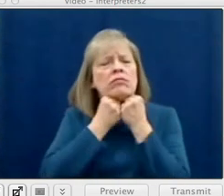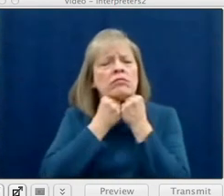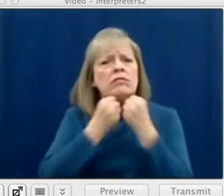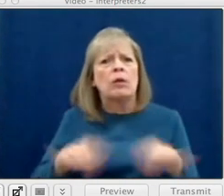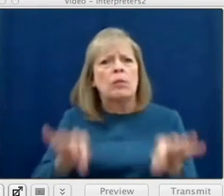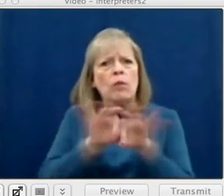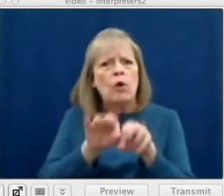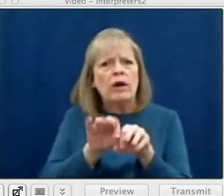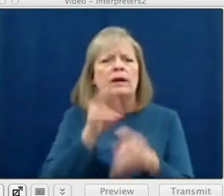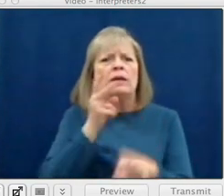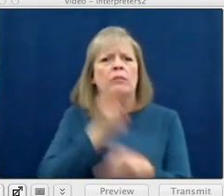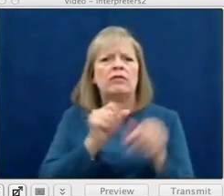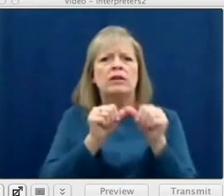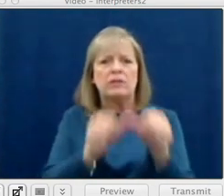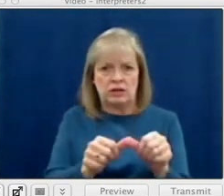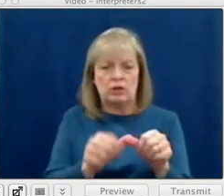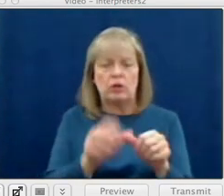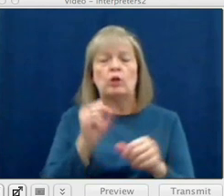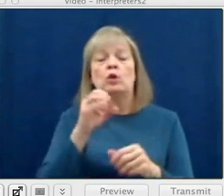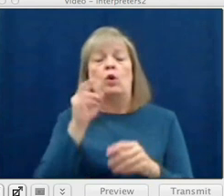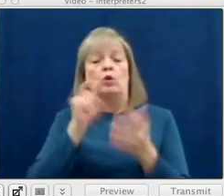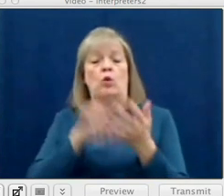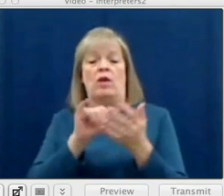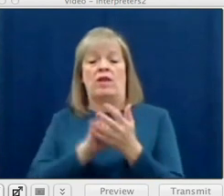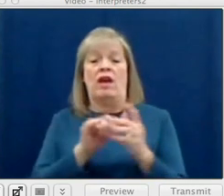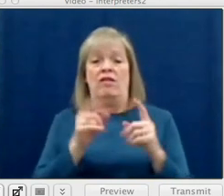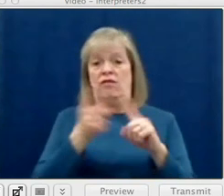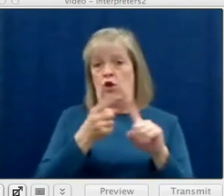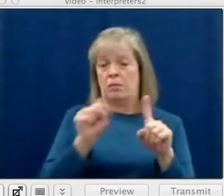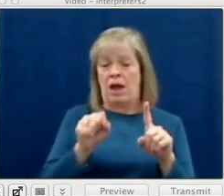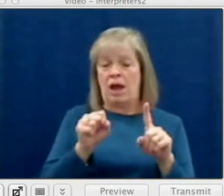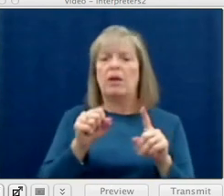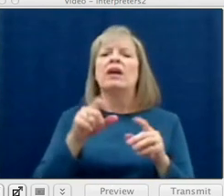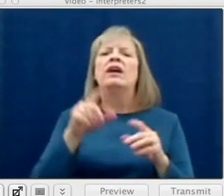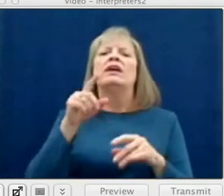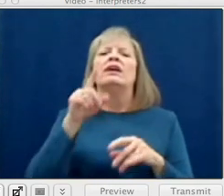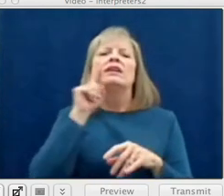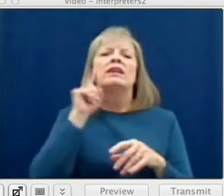At the first bullet point, the deaf student is allowed, and remember we're defining allowed as an